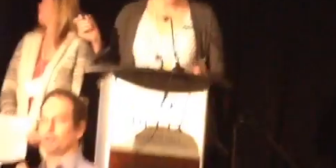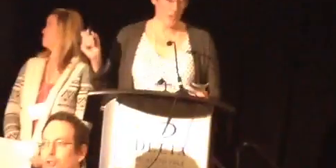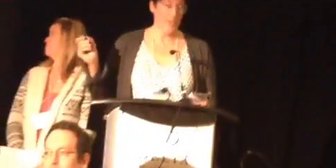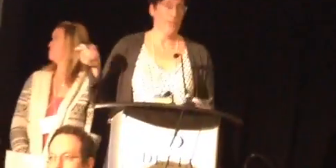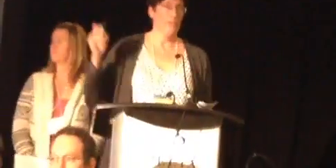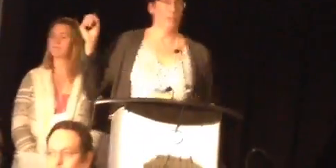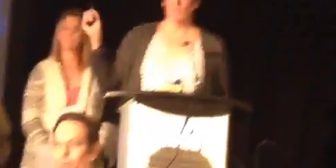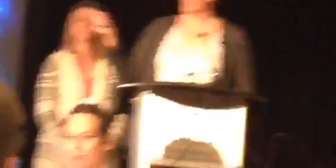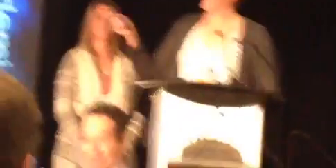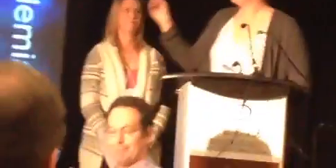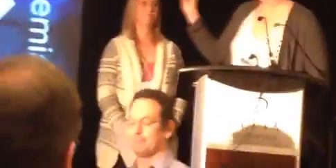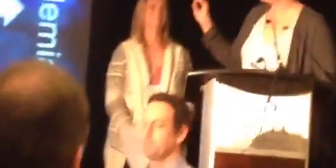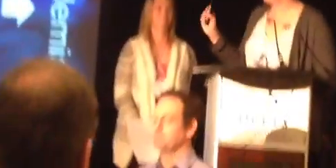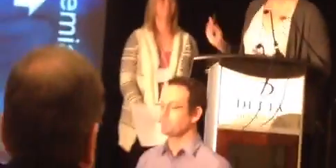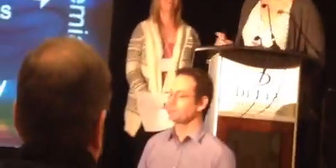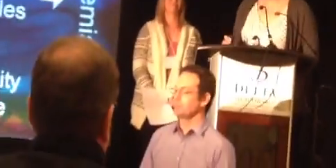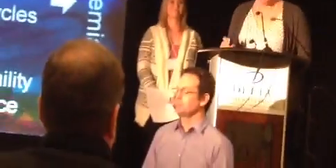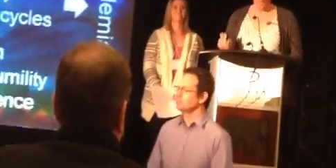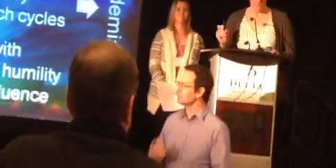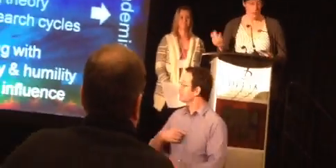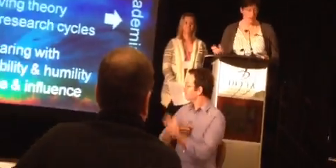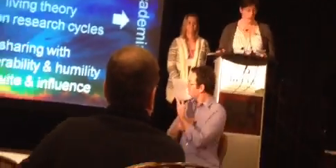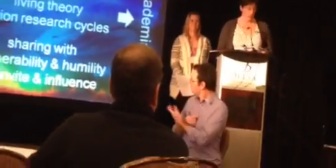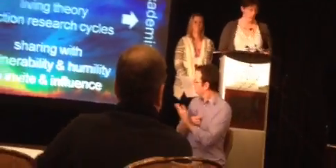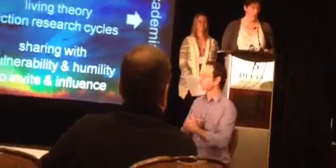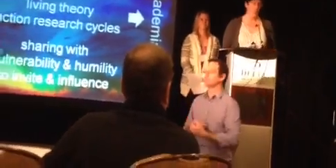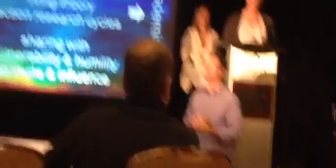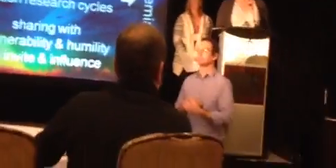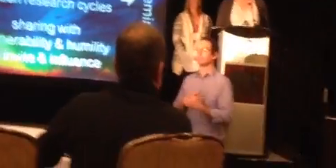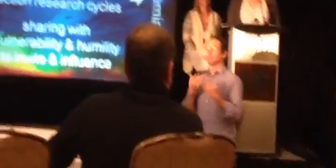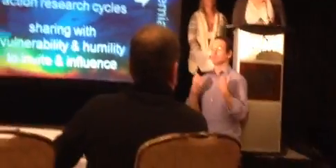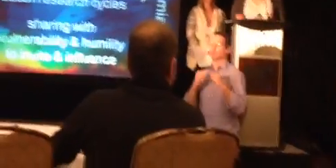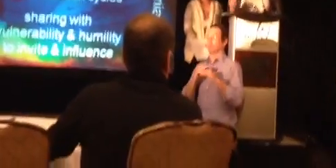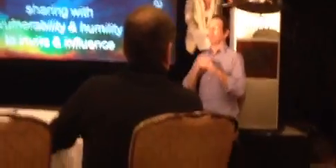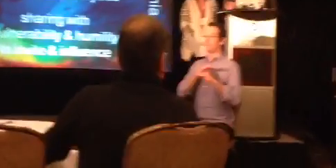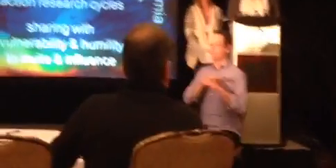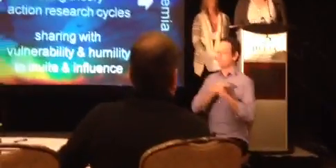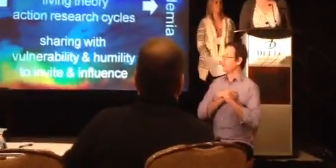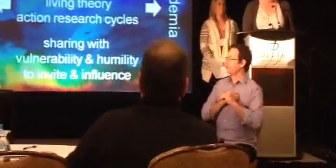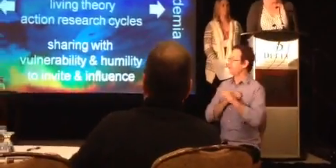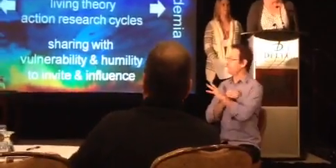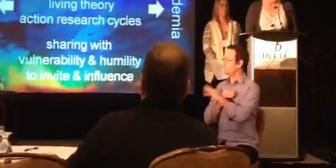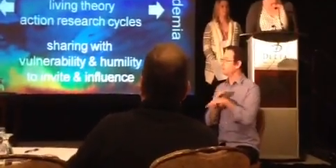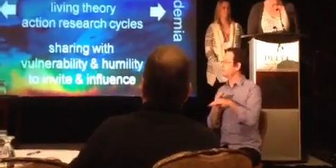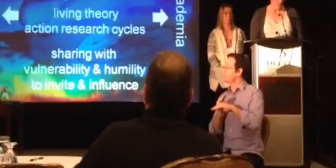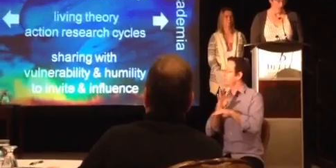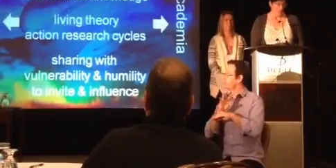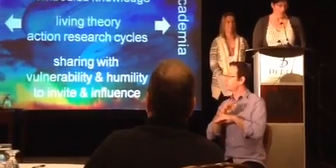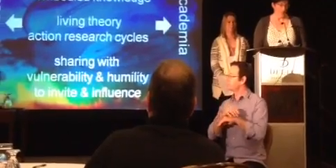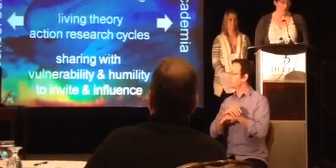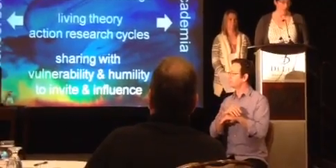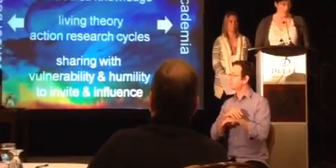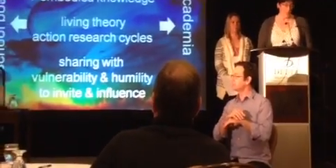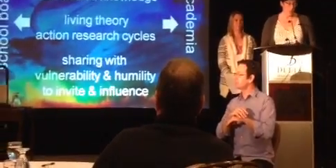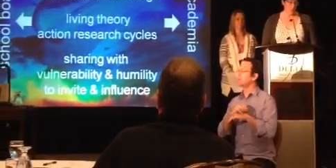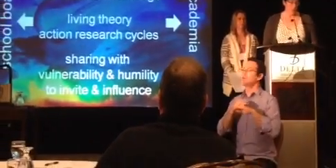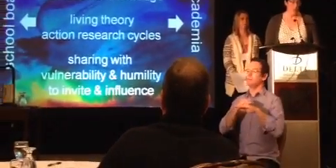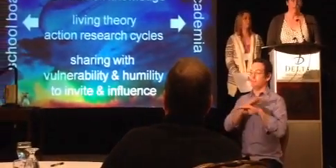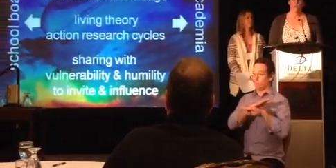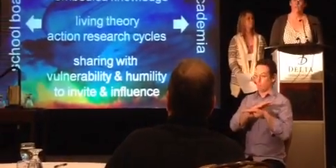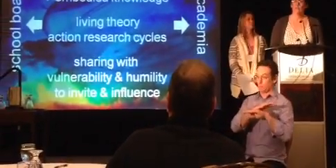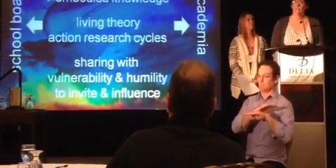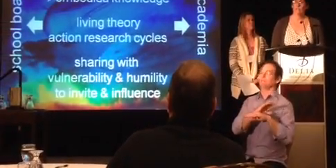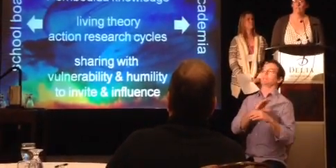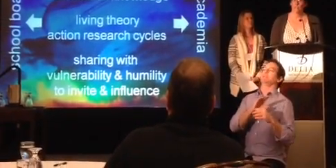So we were trying to influence, as you can see, both our school board and the academic world. So within our school